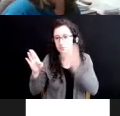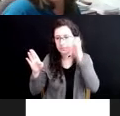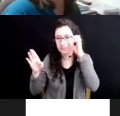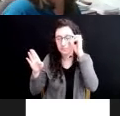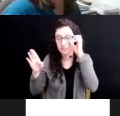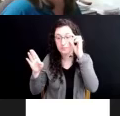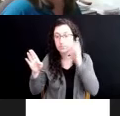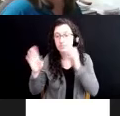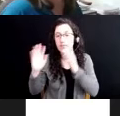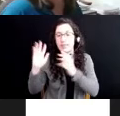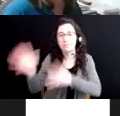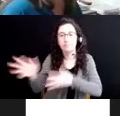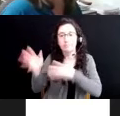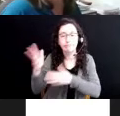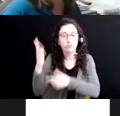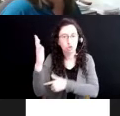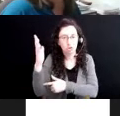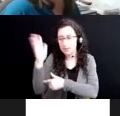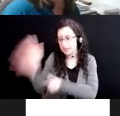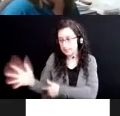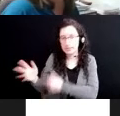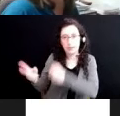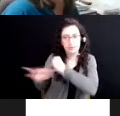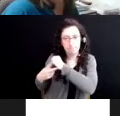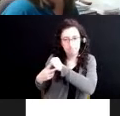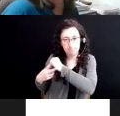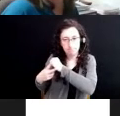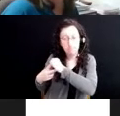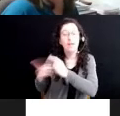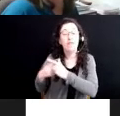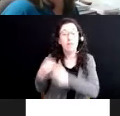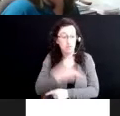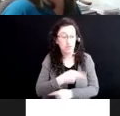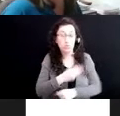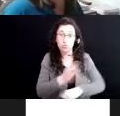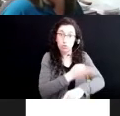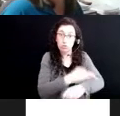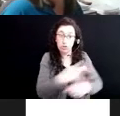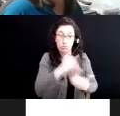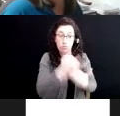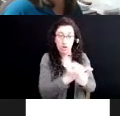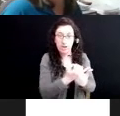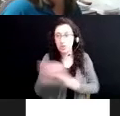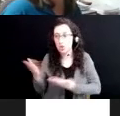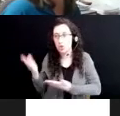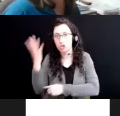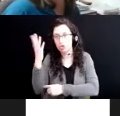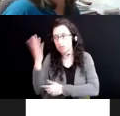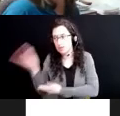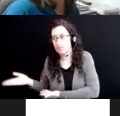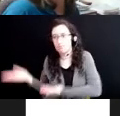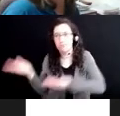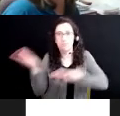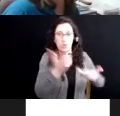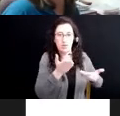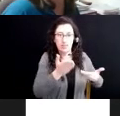stored for a while, and then as part of this restoration project, they were brought in, and holes were augured in the